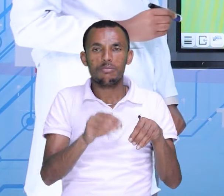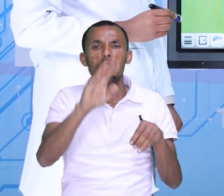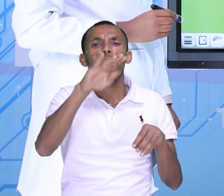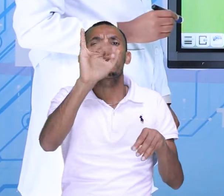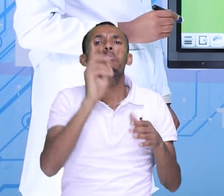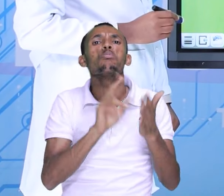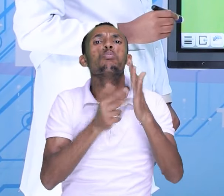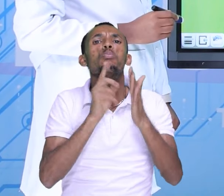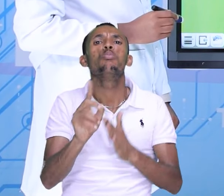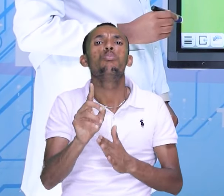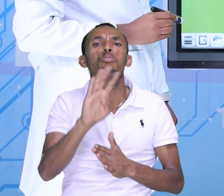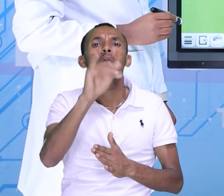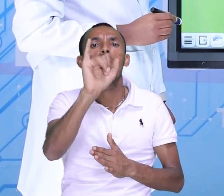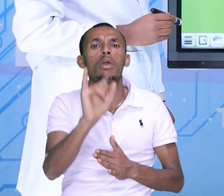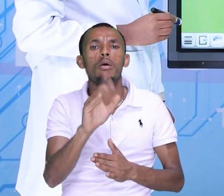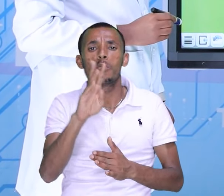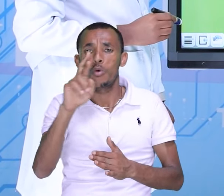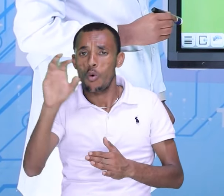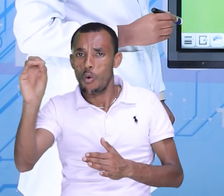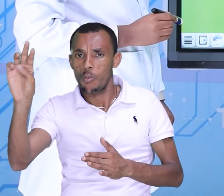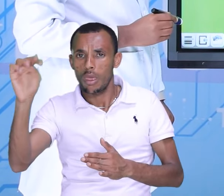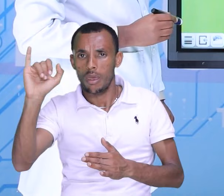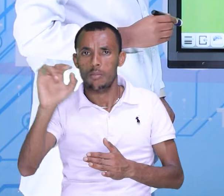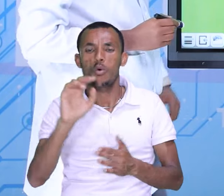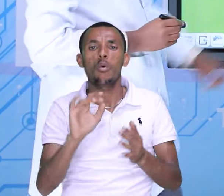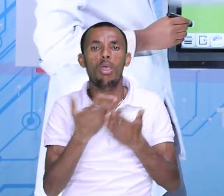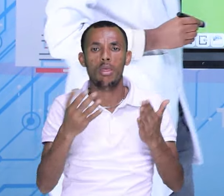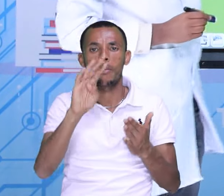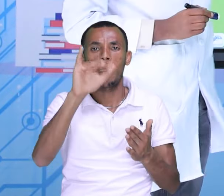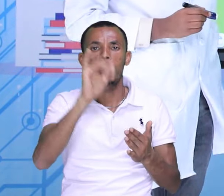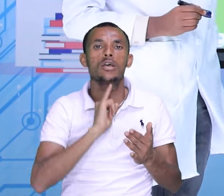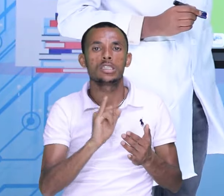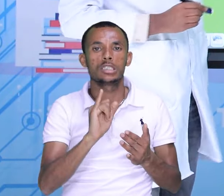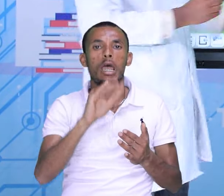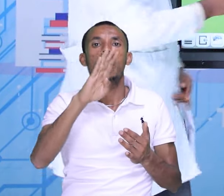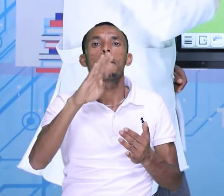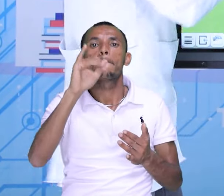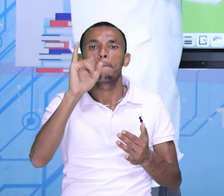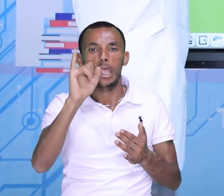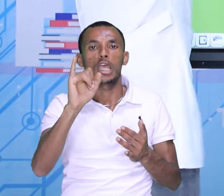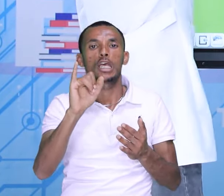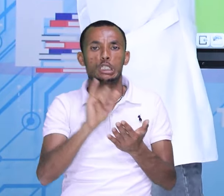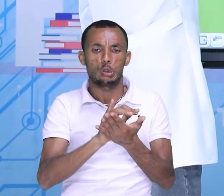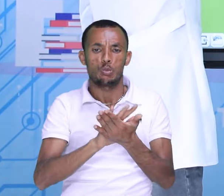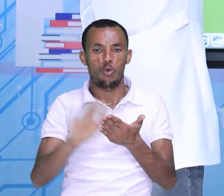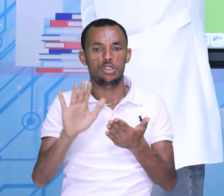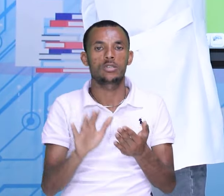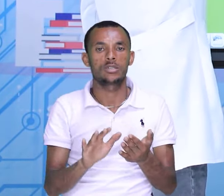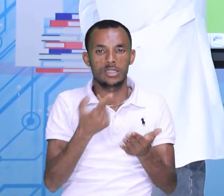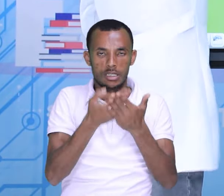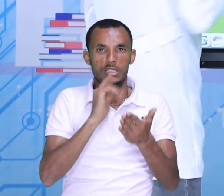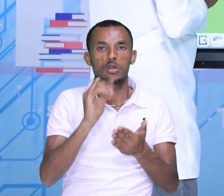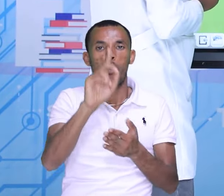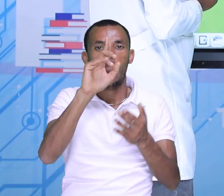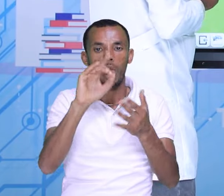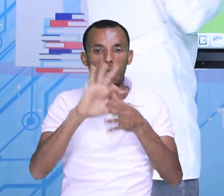Bi? Bi, bromine or bismuth? Bi is bismuth. Therefore, this is